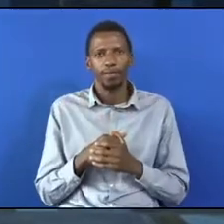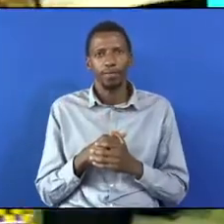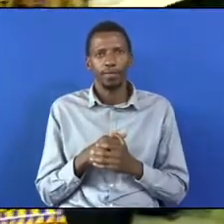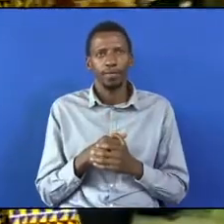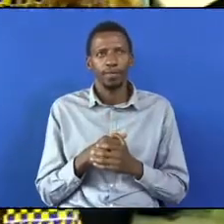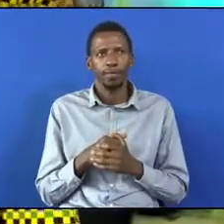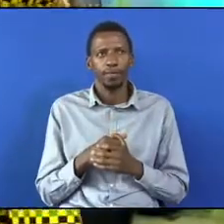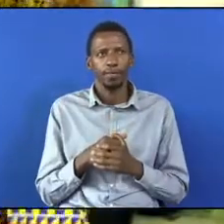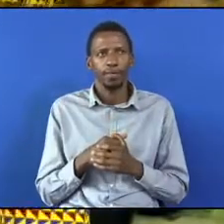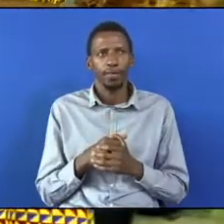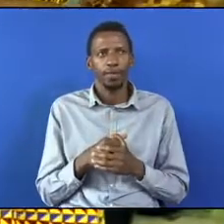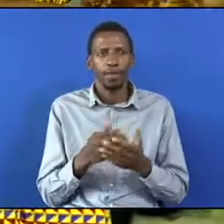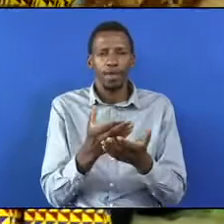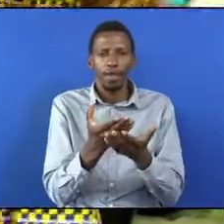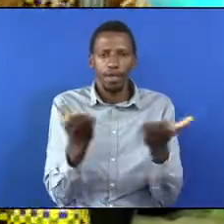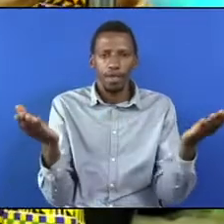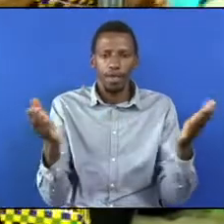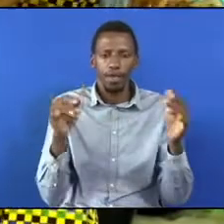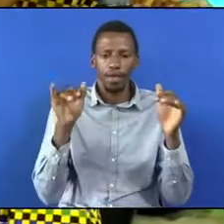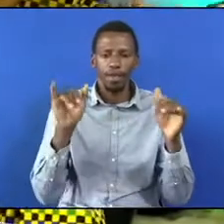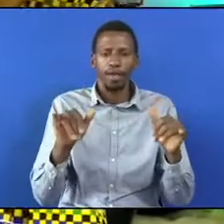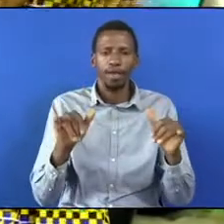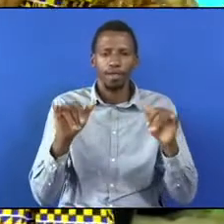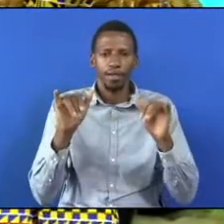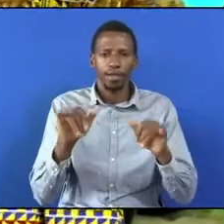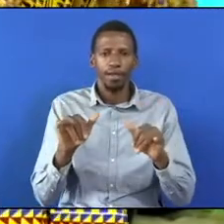He that abideth